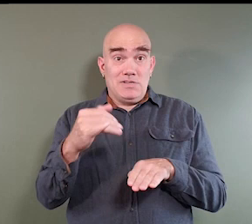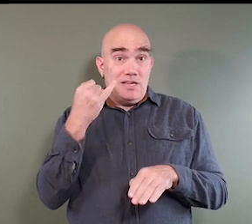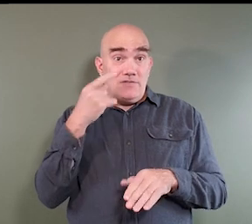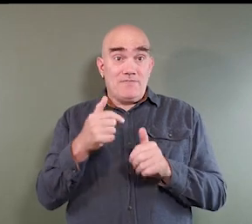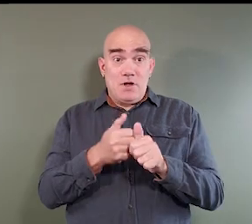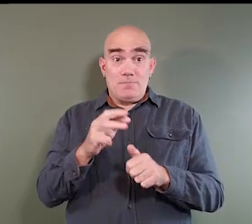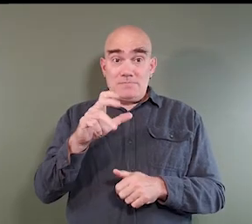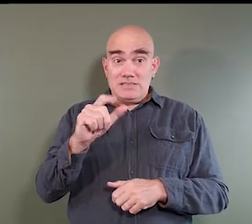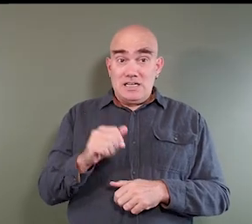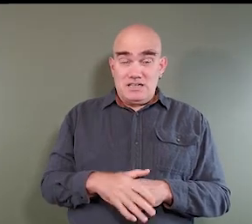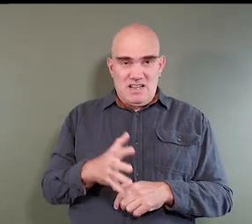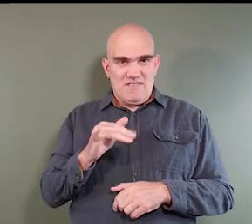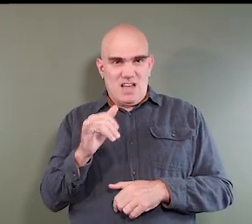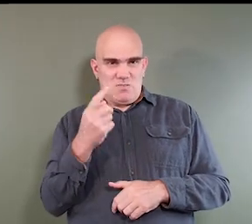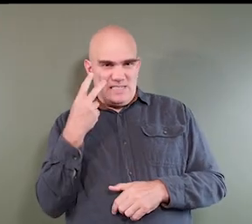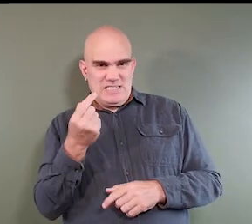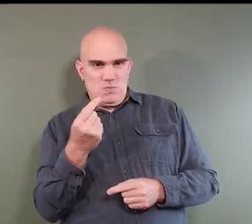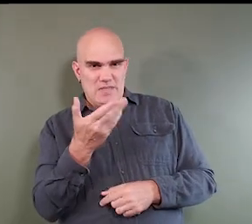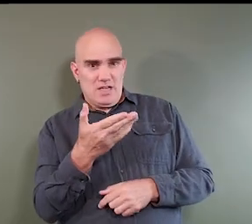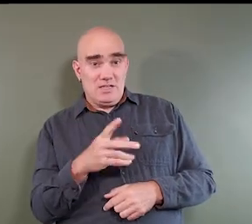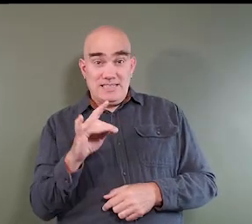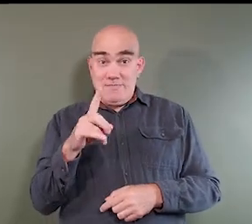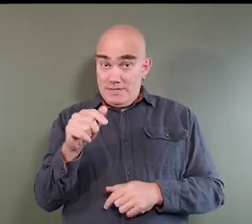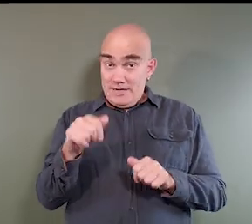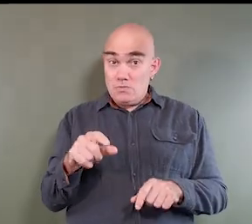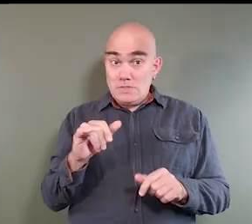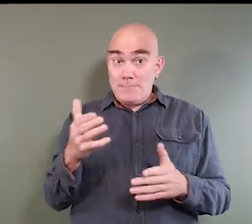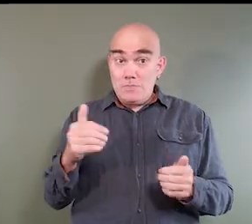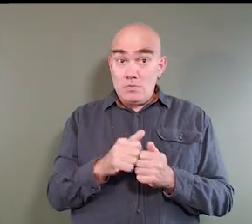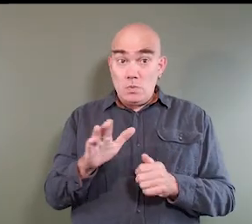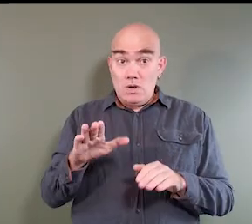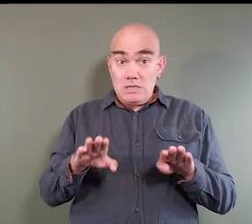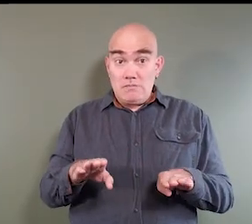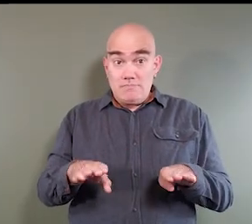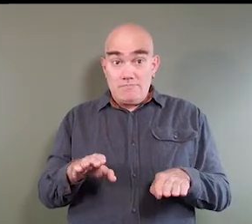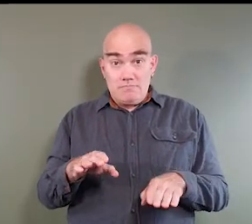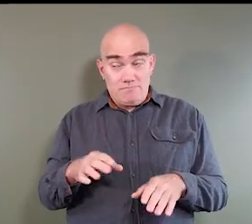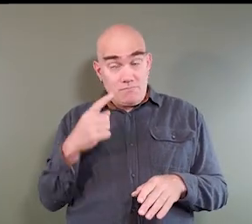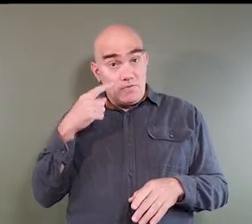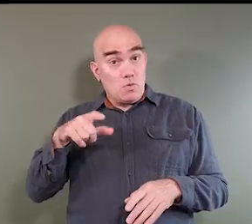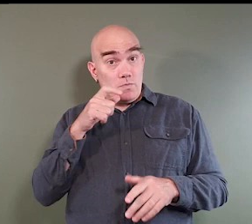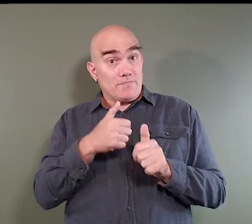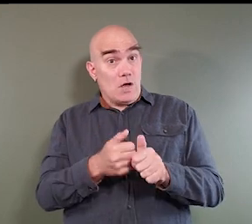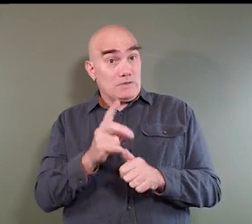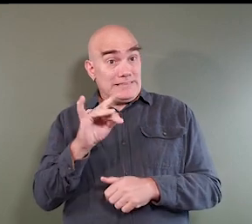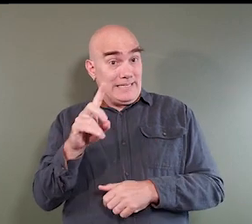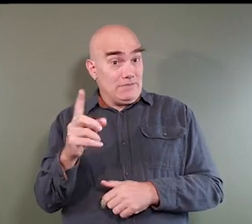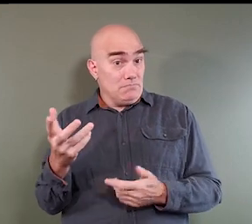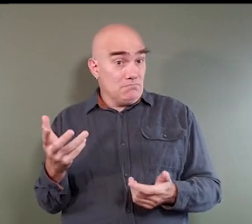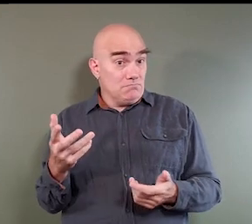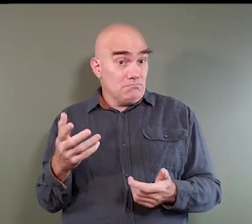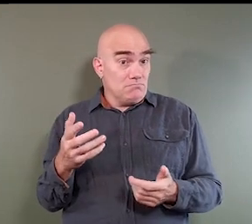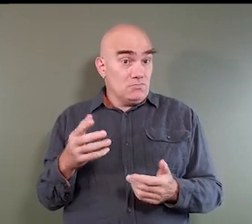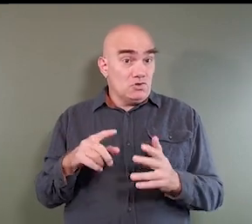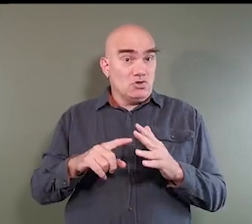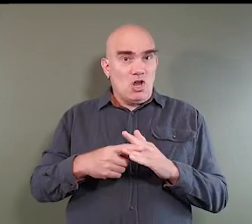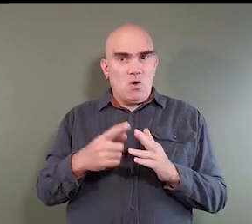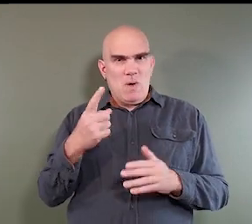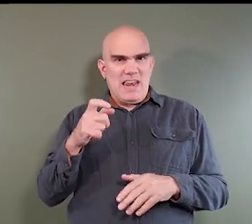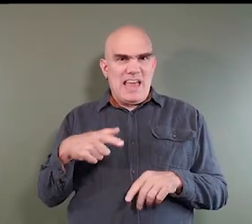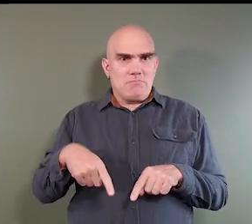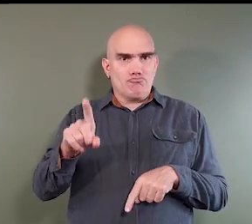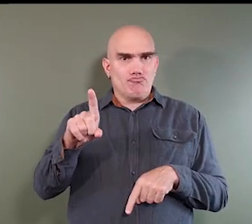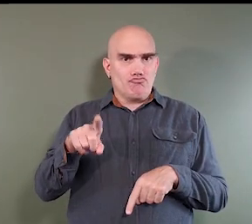Marcela, kind of like she's doing right there. David, you can do the same for those following along with David. Start kicking one leg out in front of